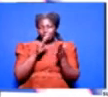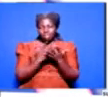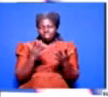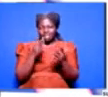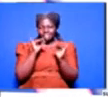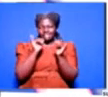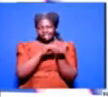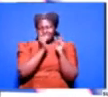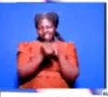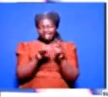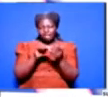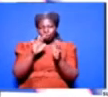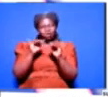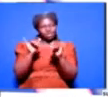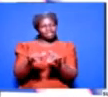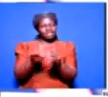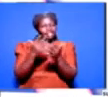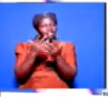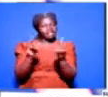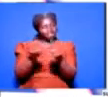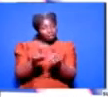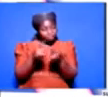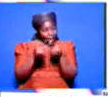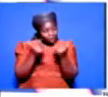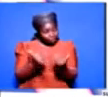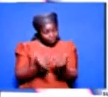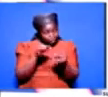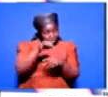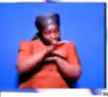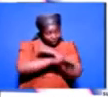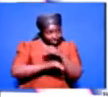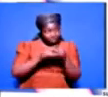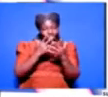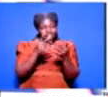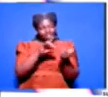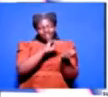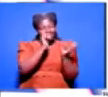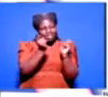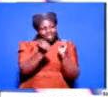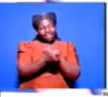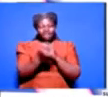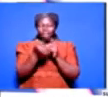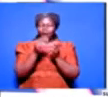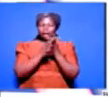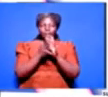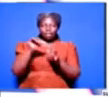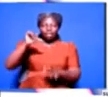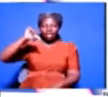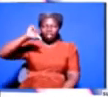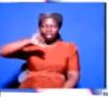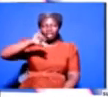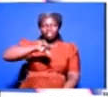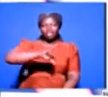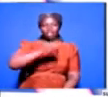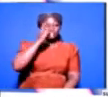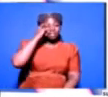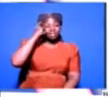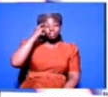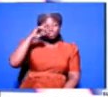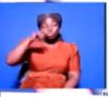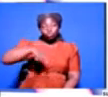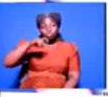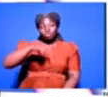in this country, the more things are changing, the more they are changing for us. I wish we could be able now to go for brains to, we are in a